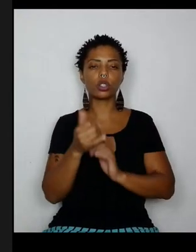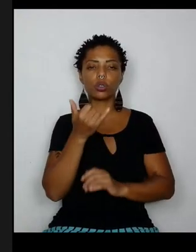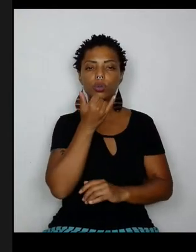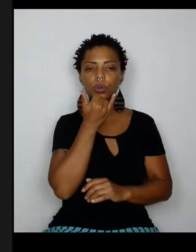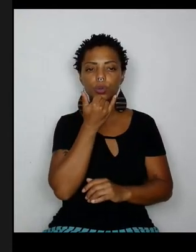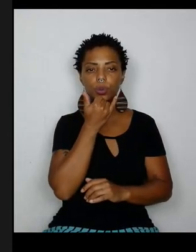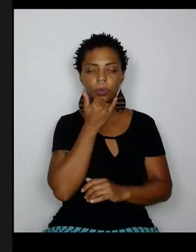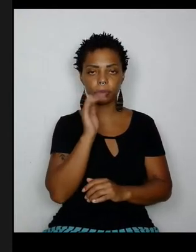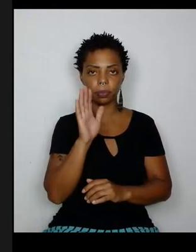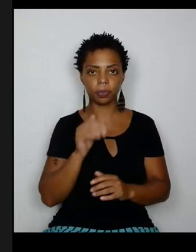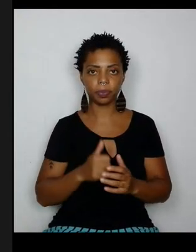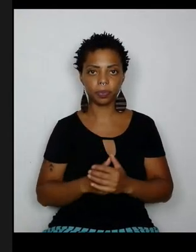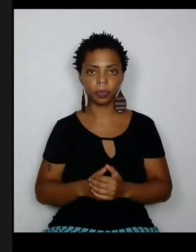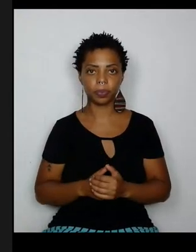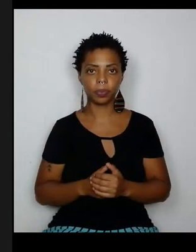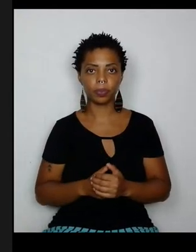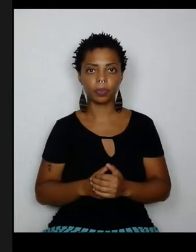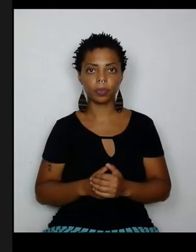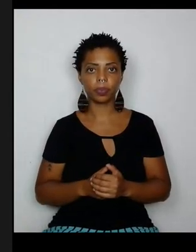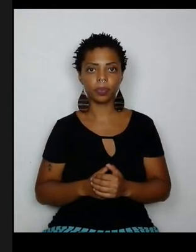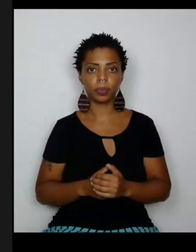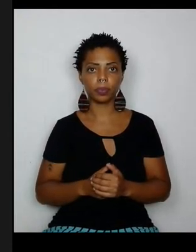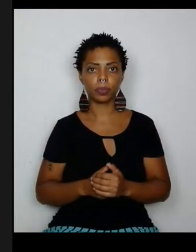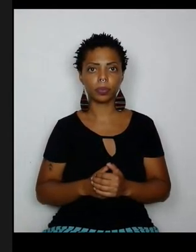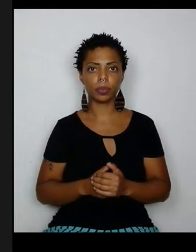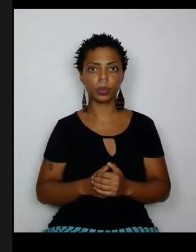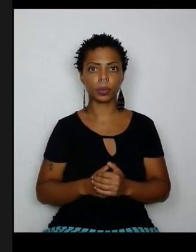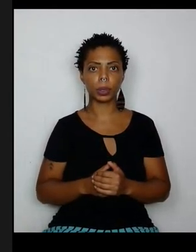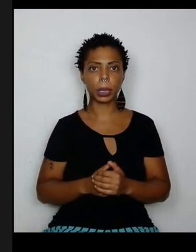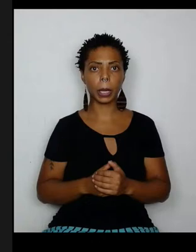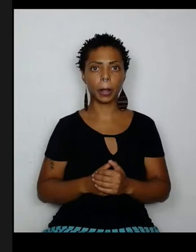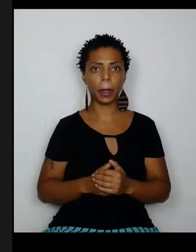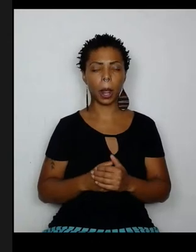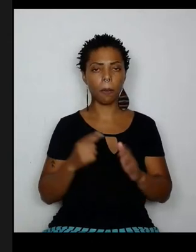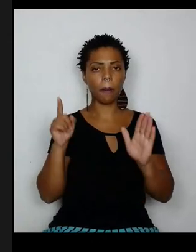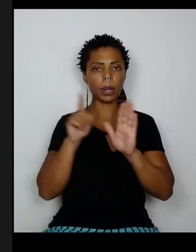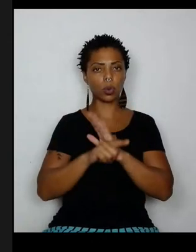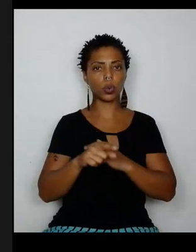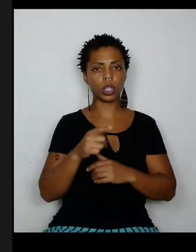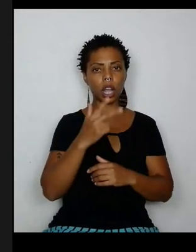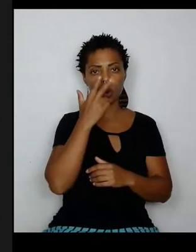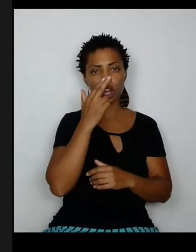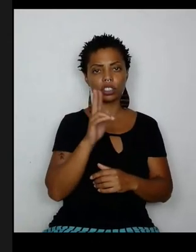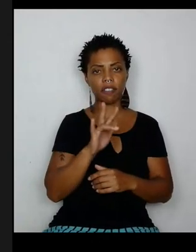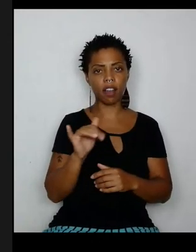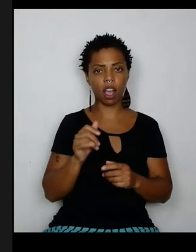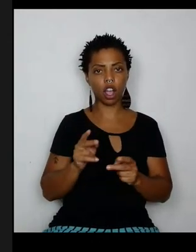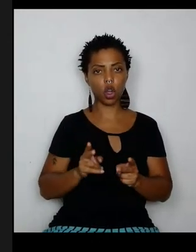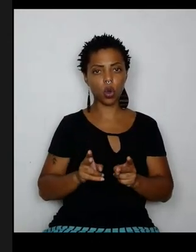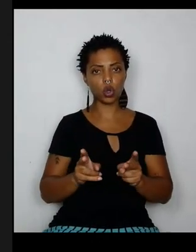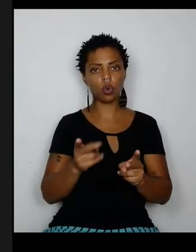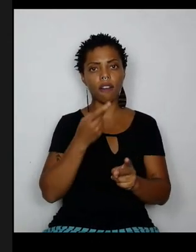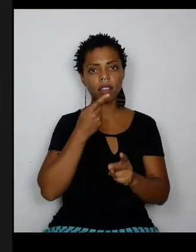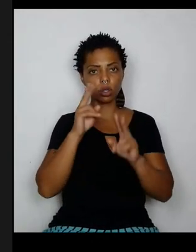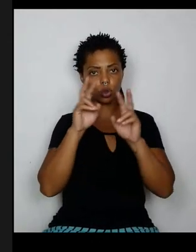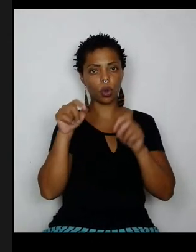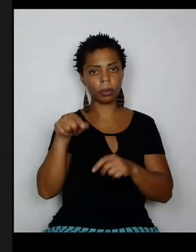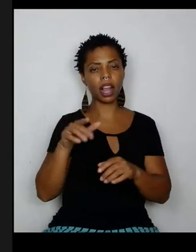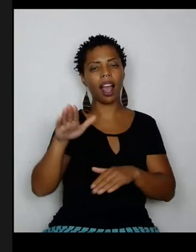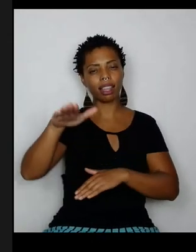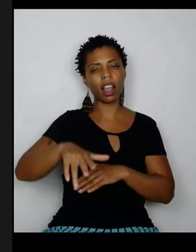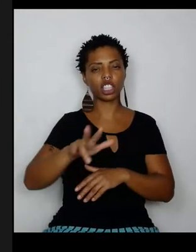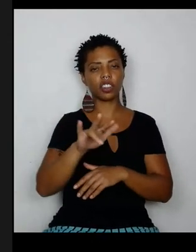and uh i apologize i'm trying to find the question here in the chat and i believe that we are going to continue to talk